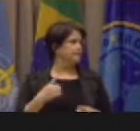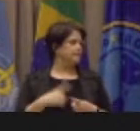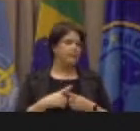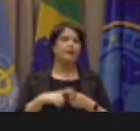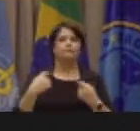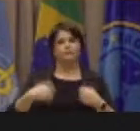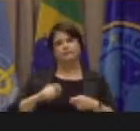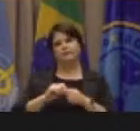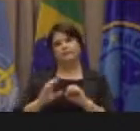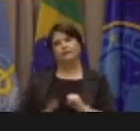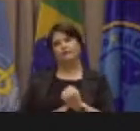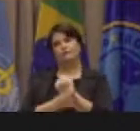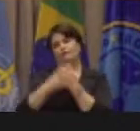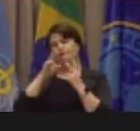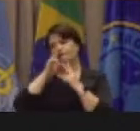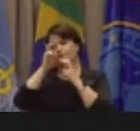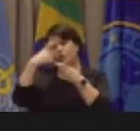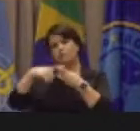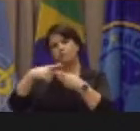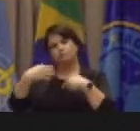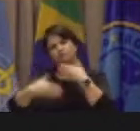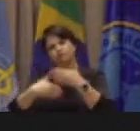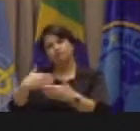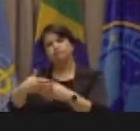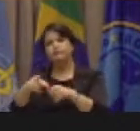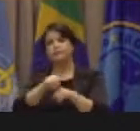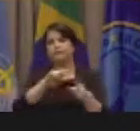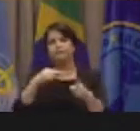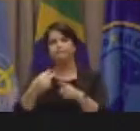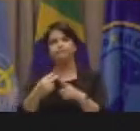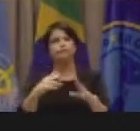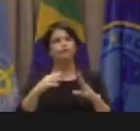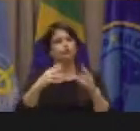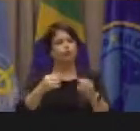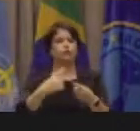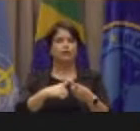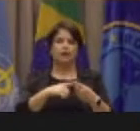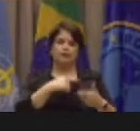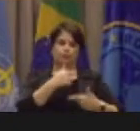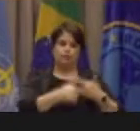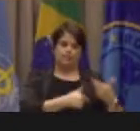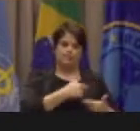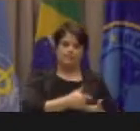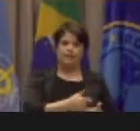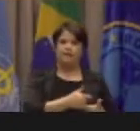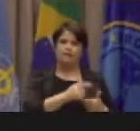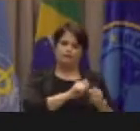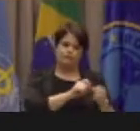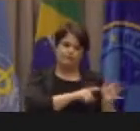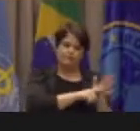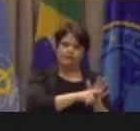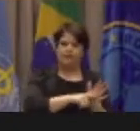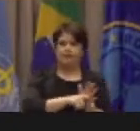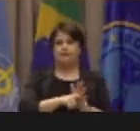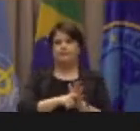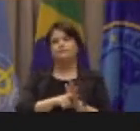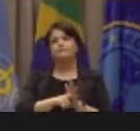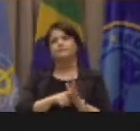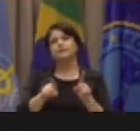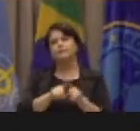and I think that this will support strongly during the process.